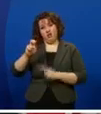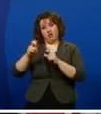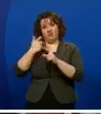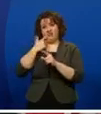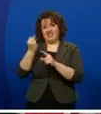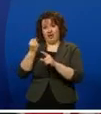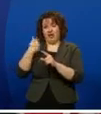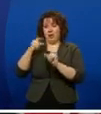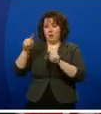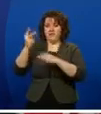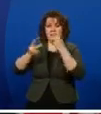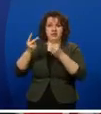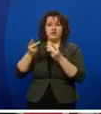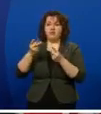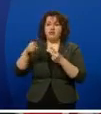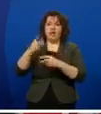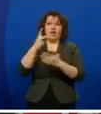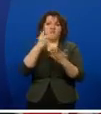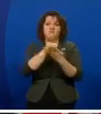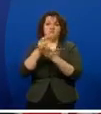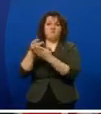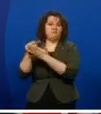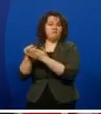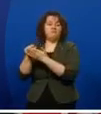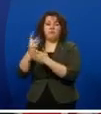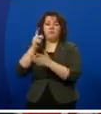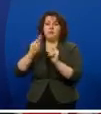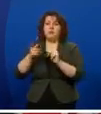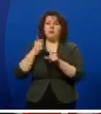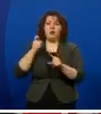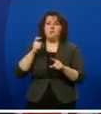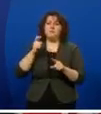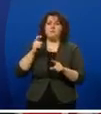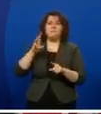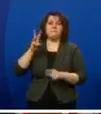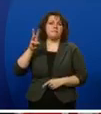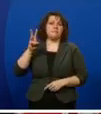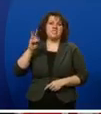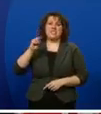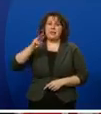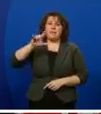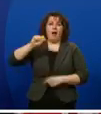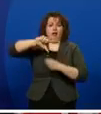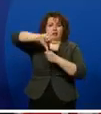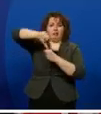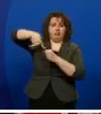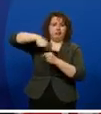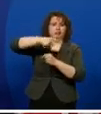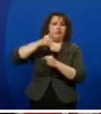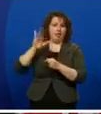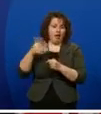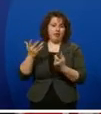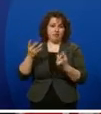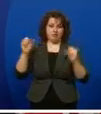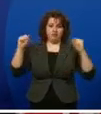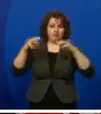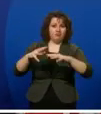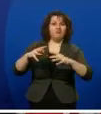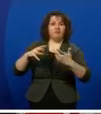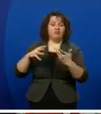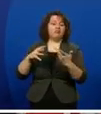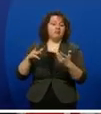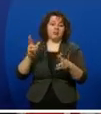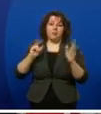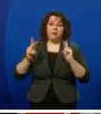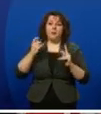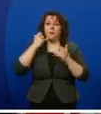they were vaccinating individuals from probably a 60-mile radius. So, people